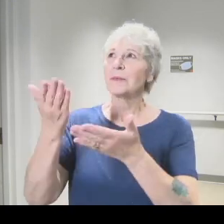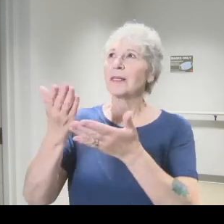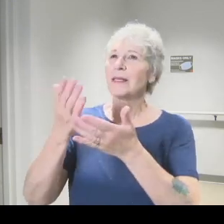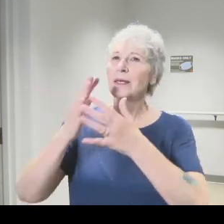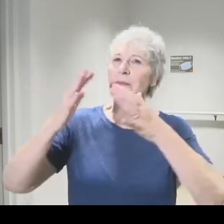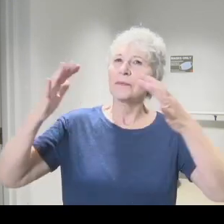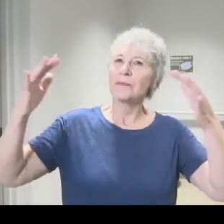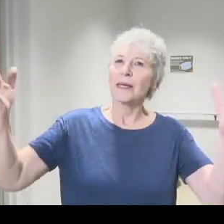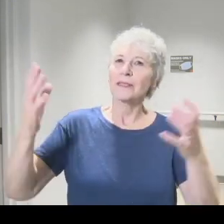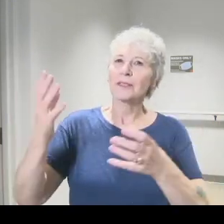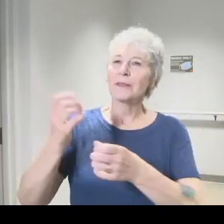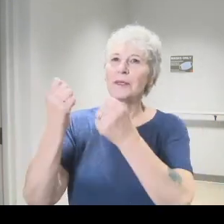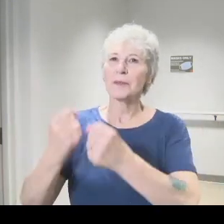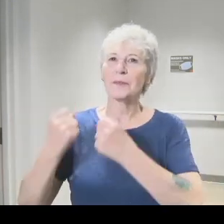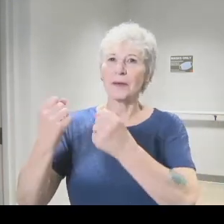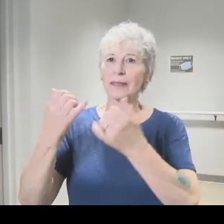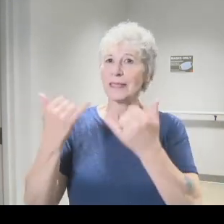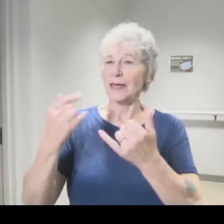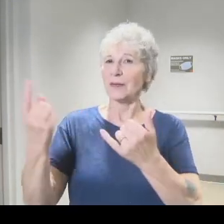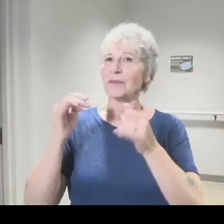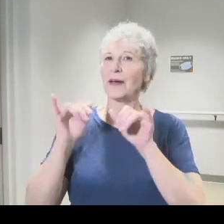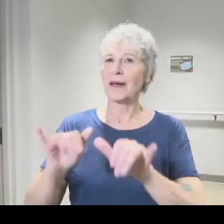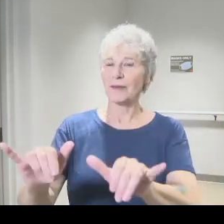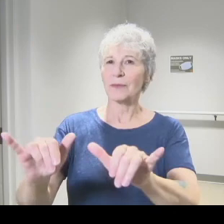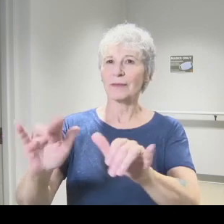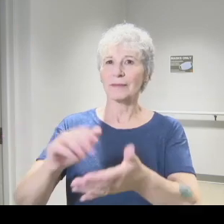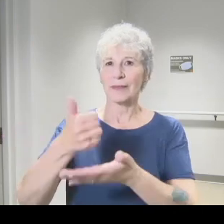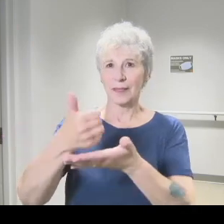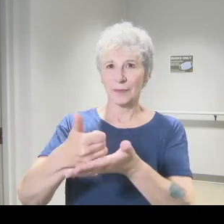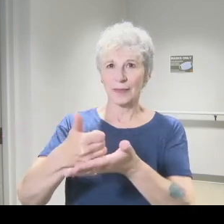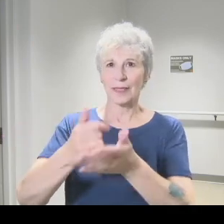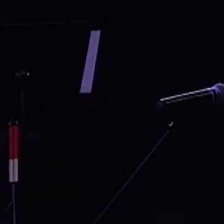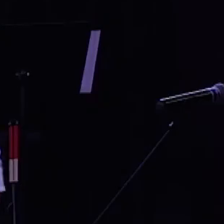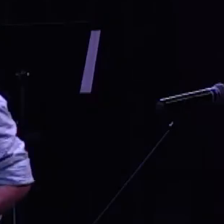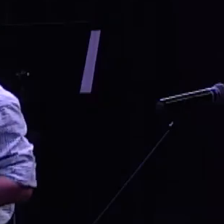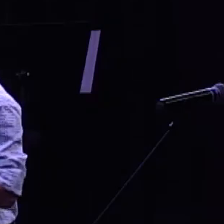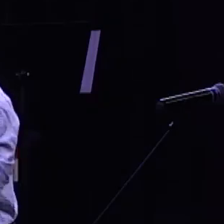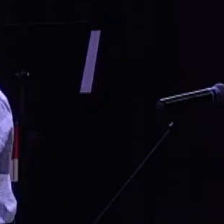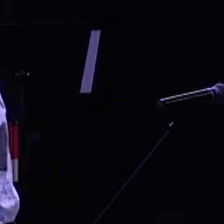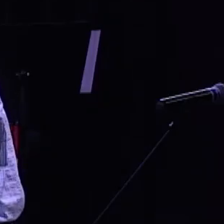power and dominion, both for now and evermore. Amen. Go in peace.